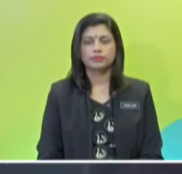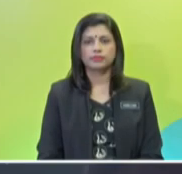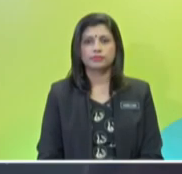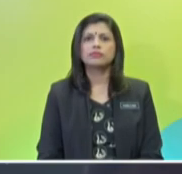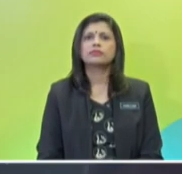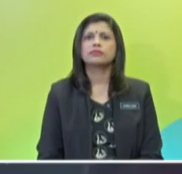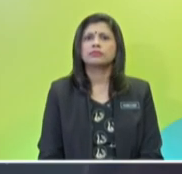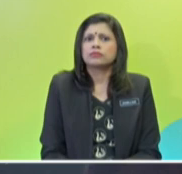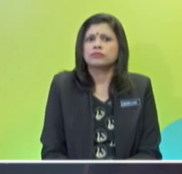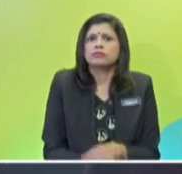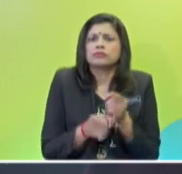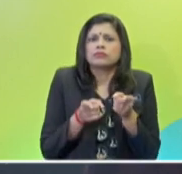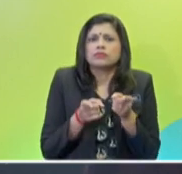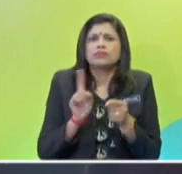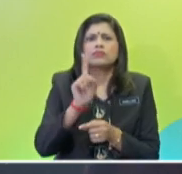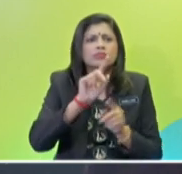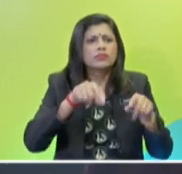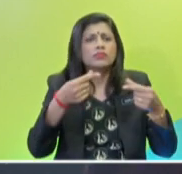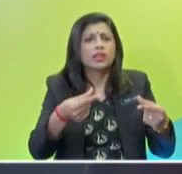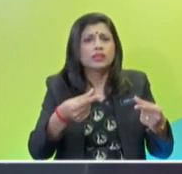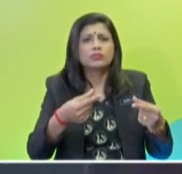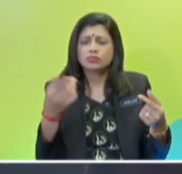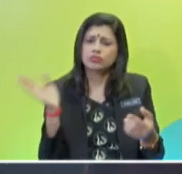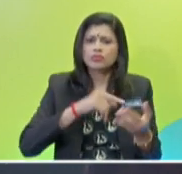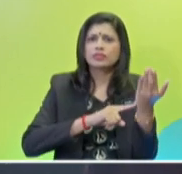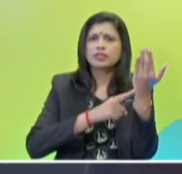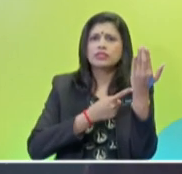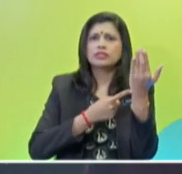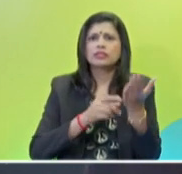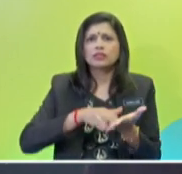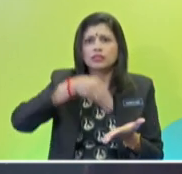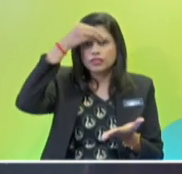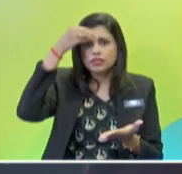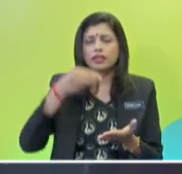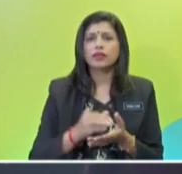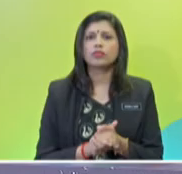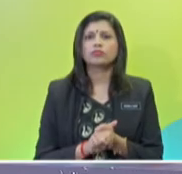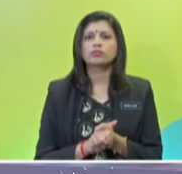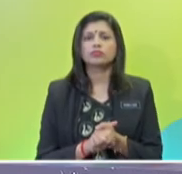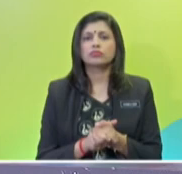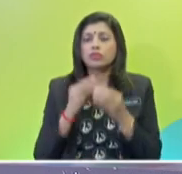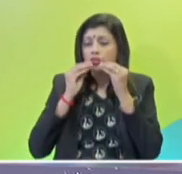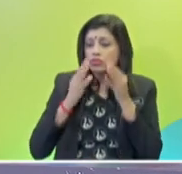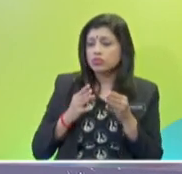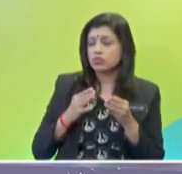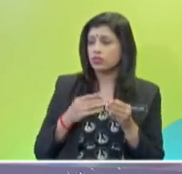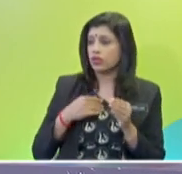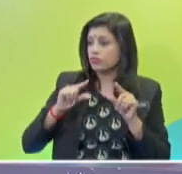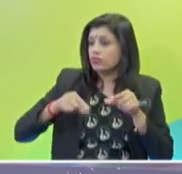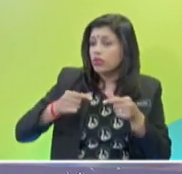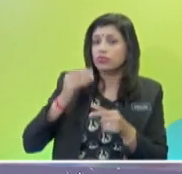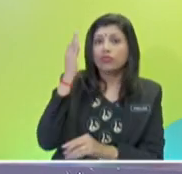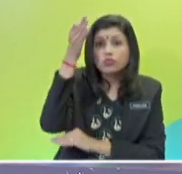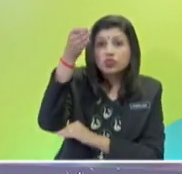Oh my God, Chris, yeah. Where have you been? I'm about to start our lesson. Teacher, you won't believe me, but I went to the future. You went